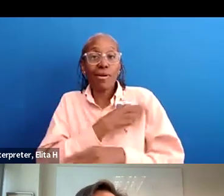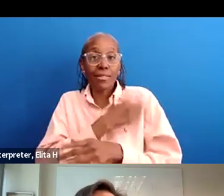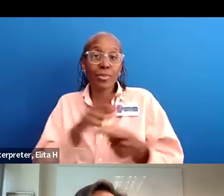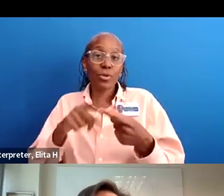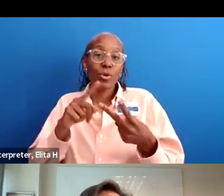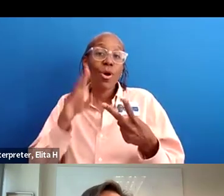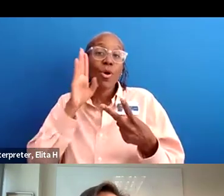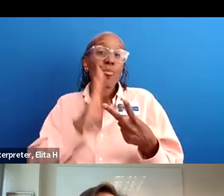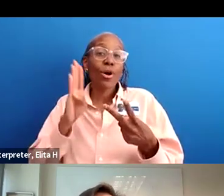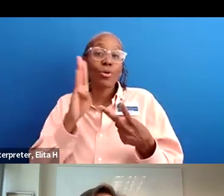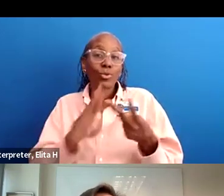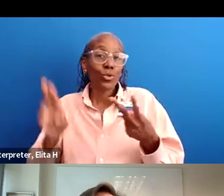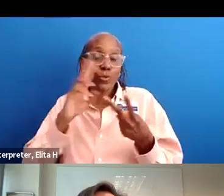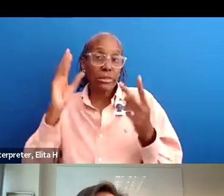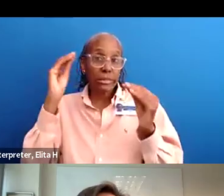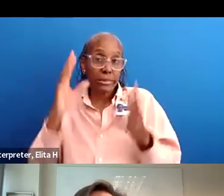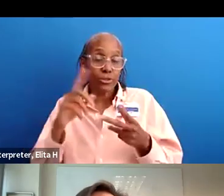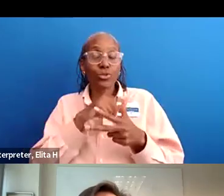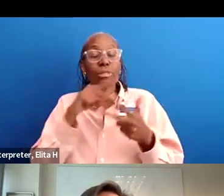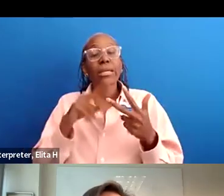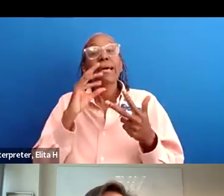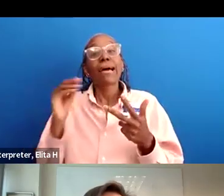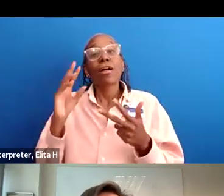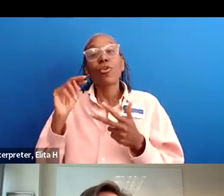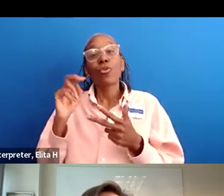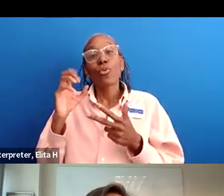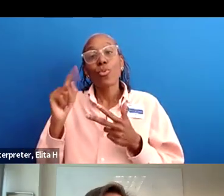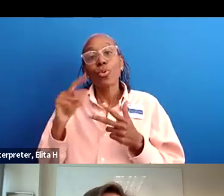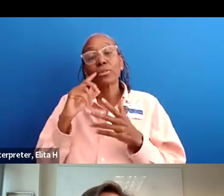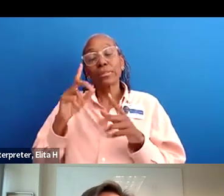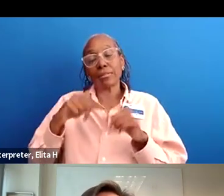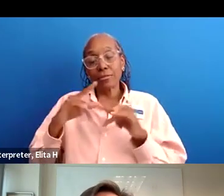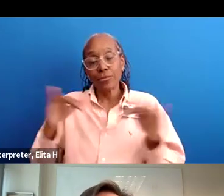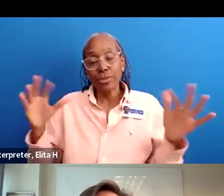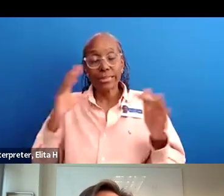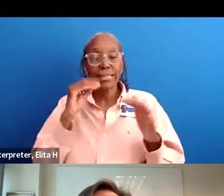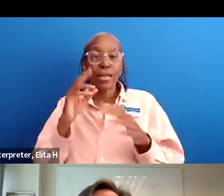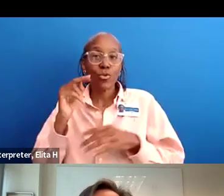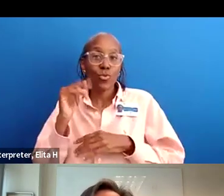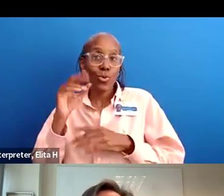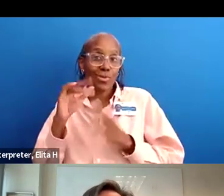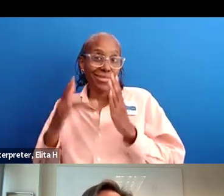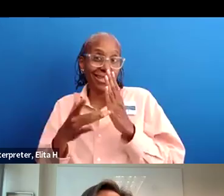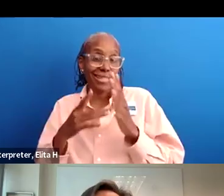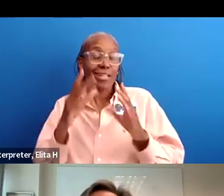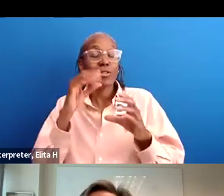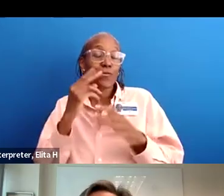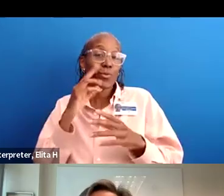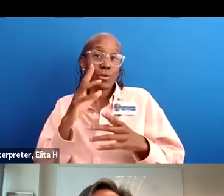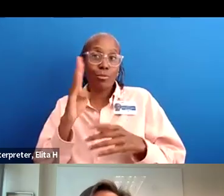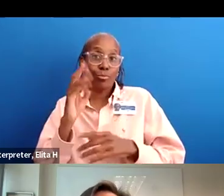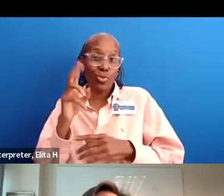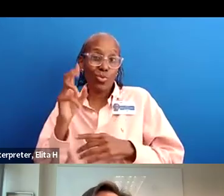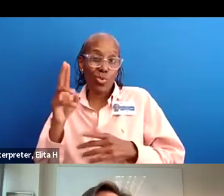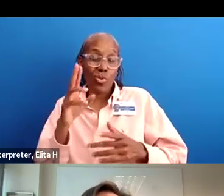and part of the Center for Neurorestoration and Neurotechnology at the Department of Veterans Affairs in Providence, Rhode Island. My